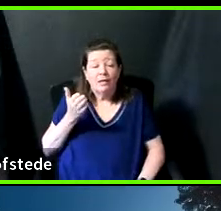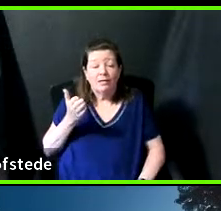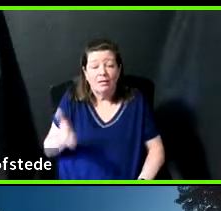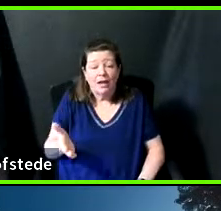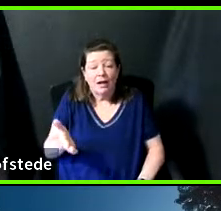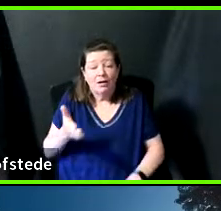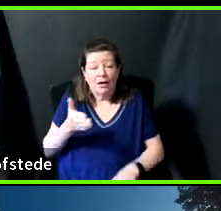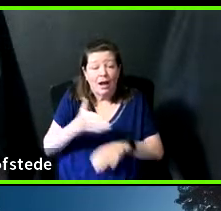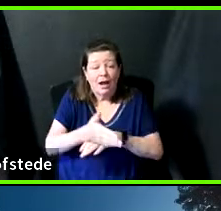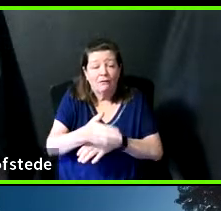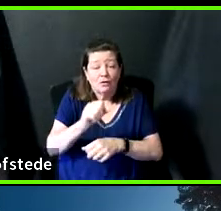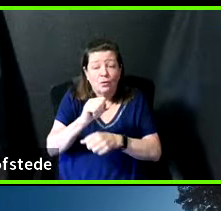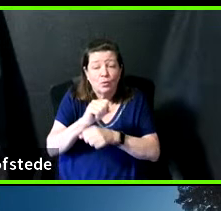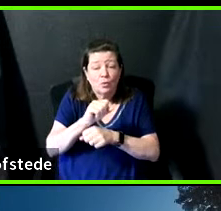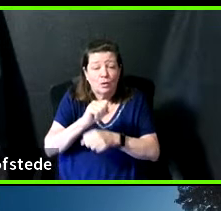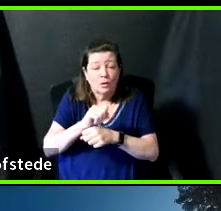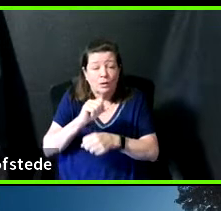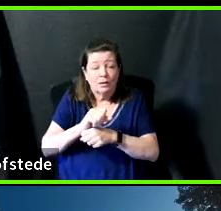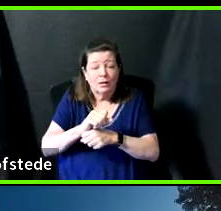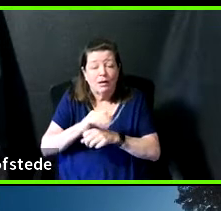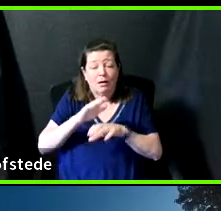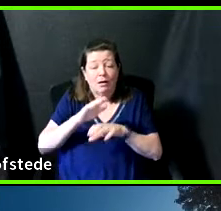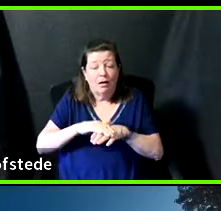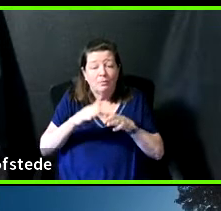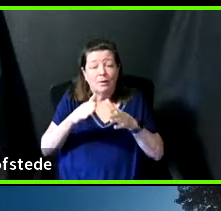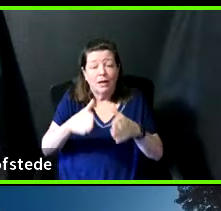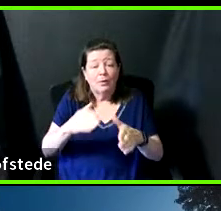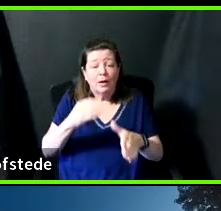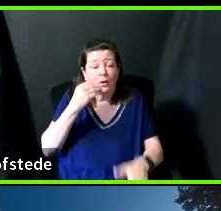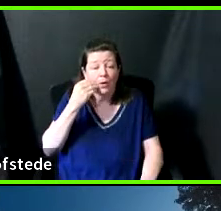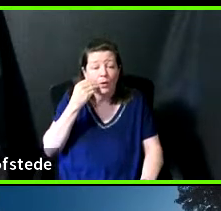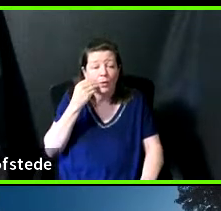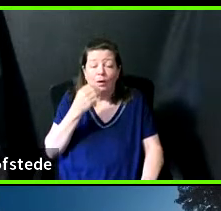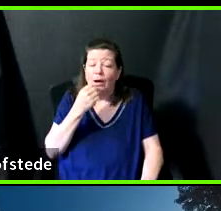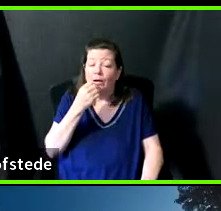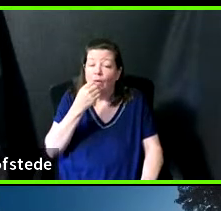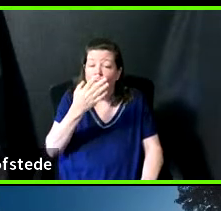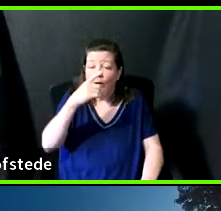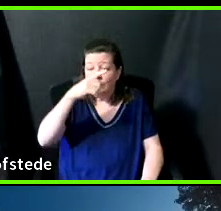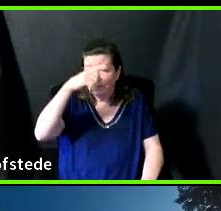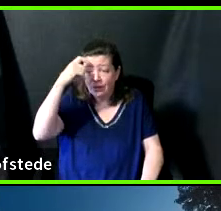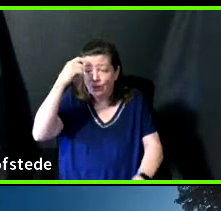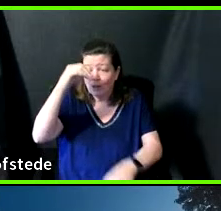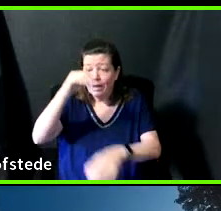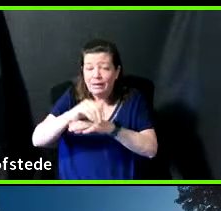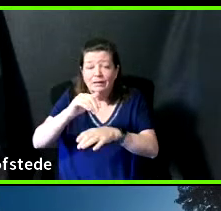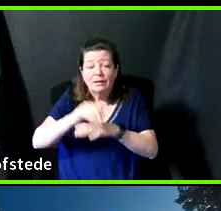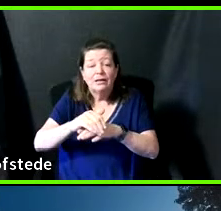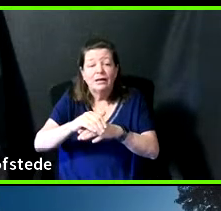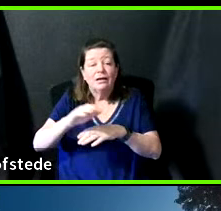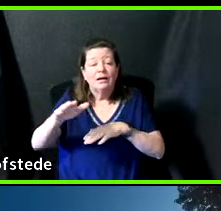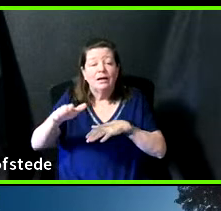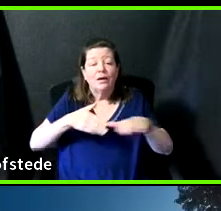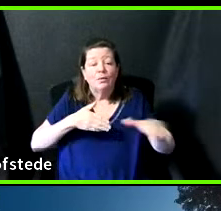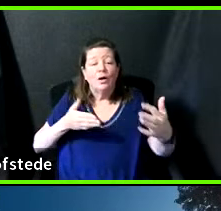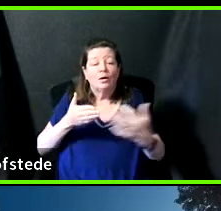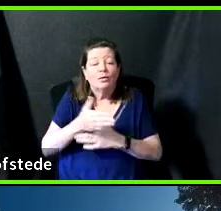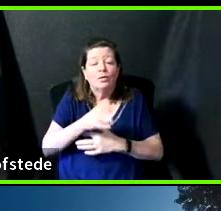after work on my way home on the warm summer nights and walk through the water